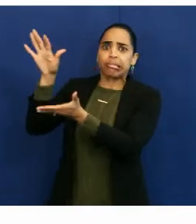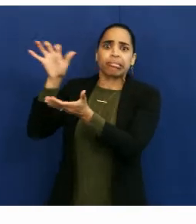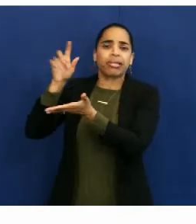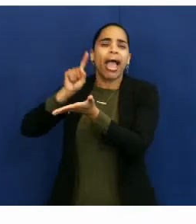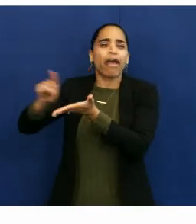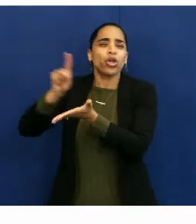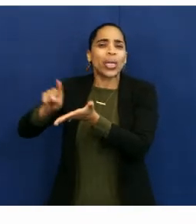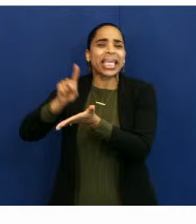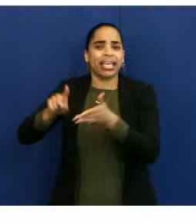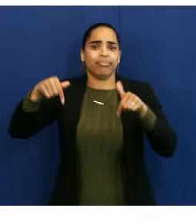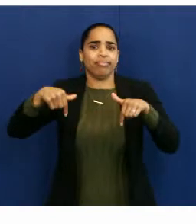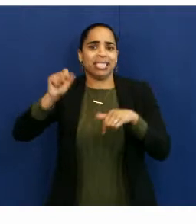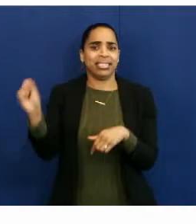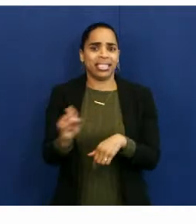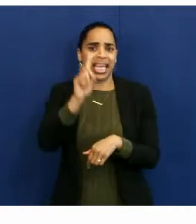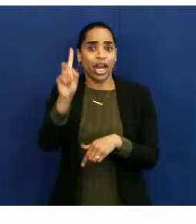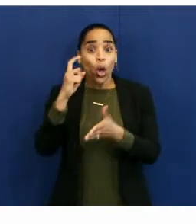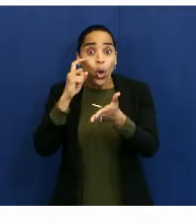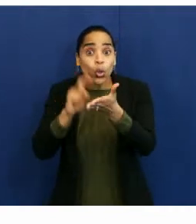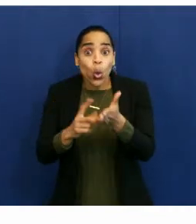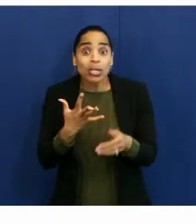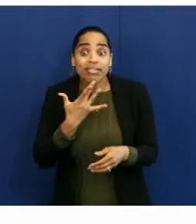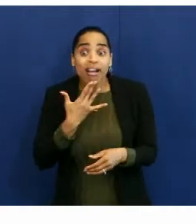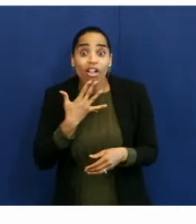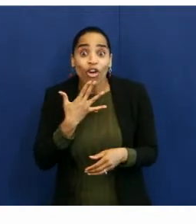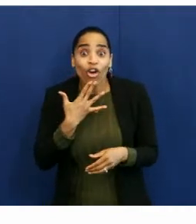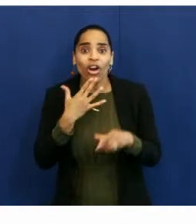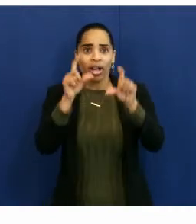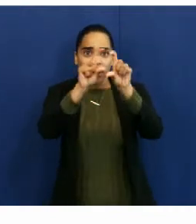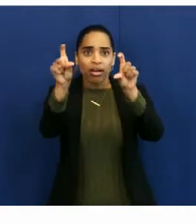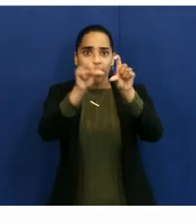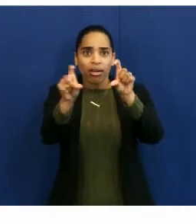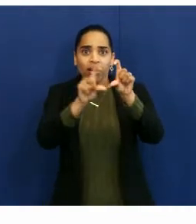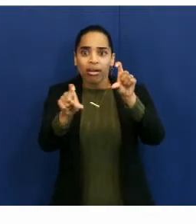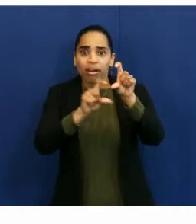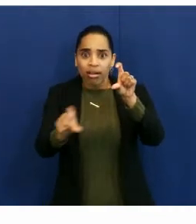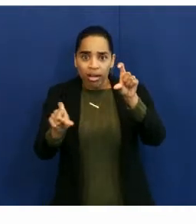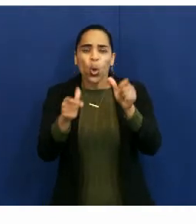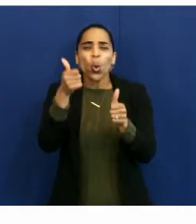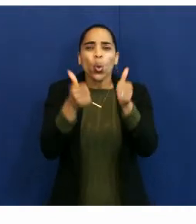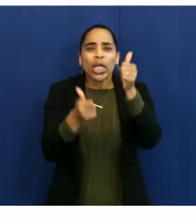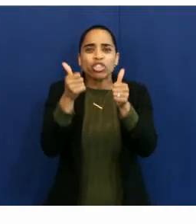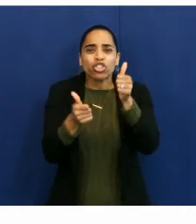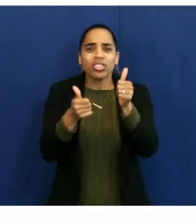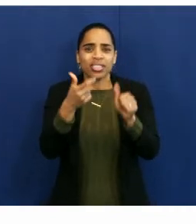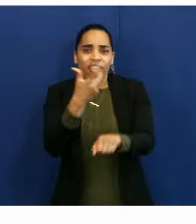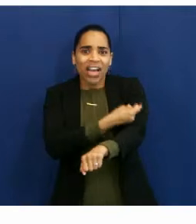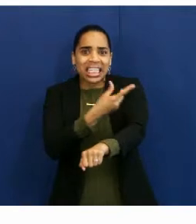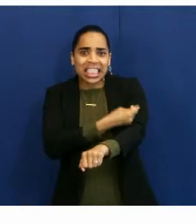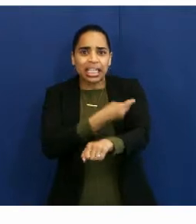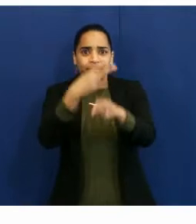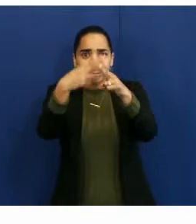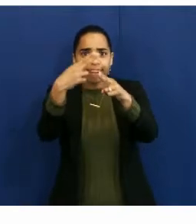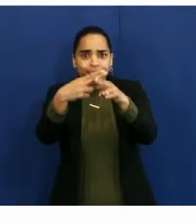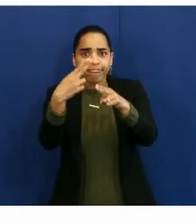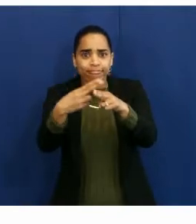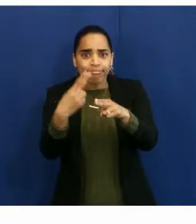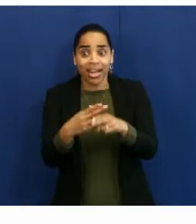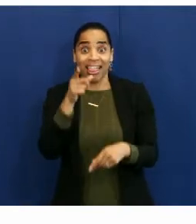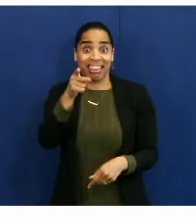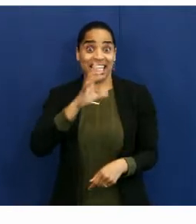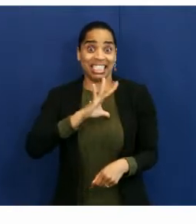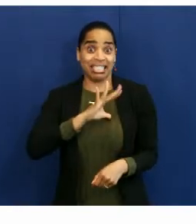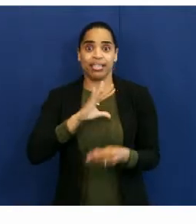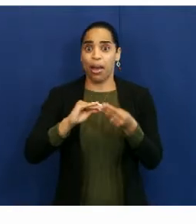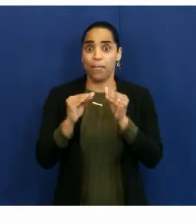region. And you can see in the colored charts there the kind of breakdown by provider type. Again, what is encouraging here